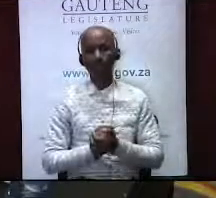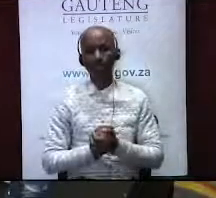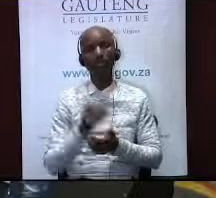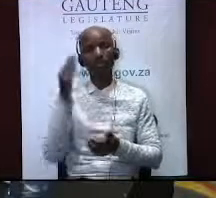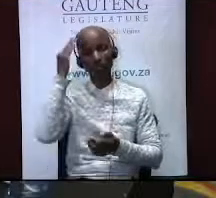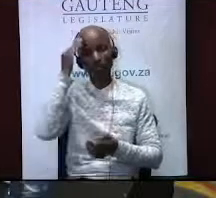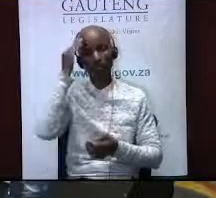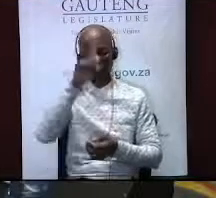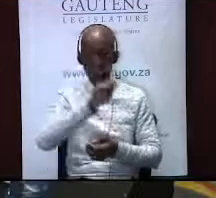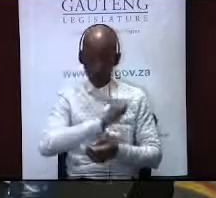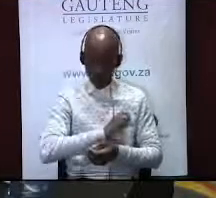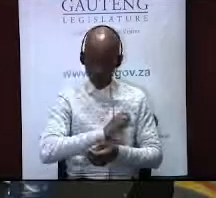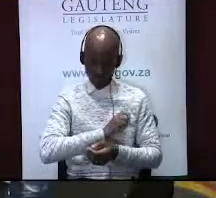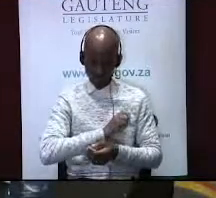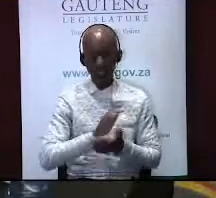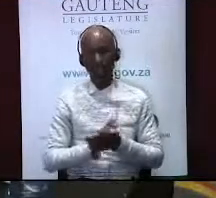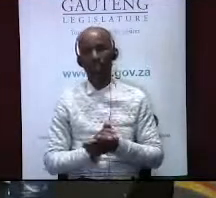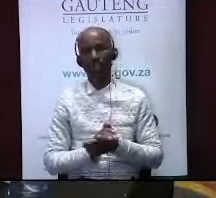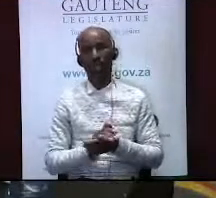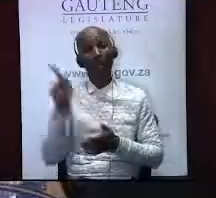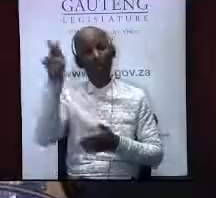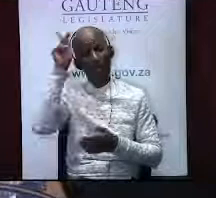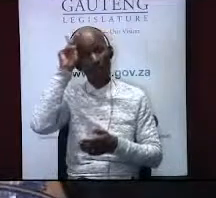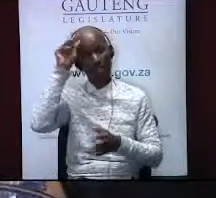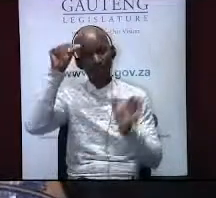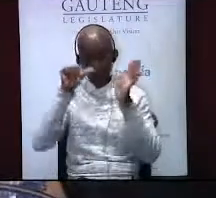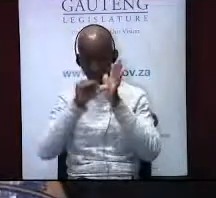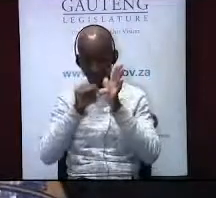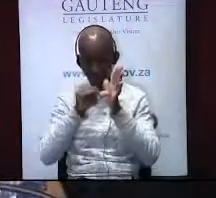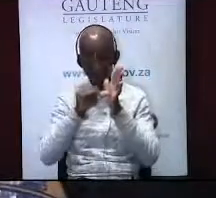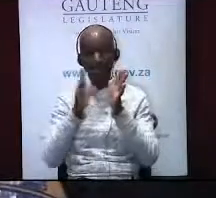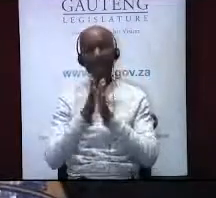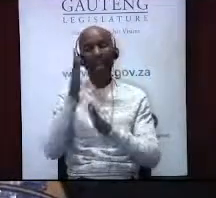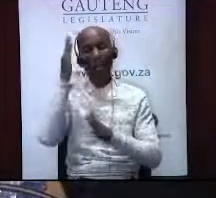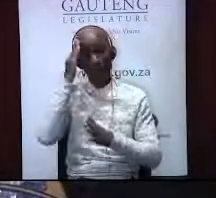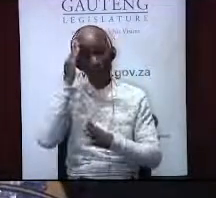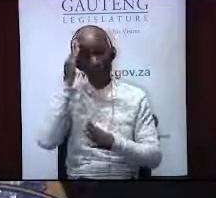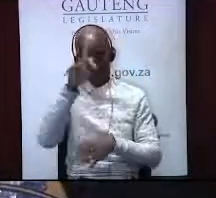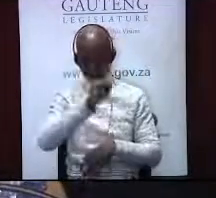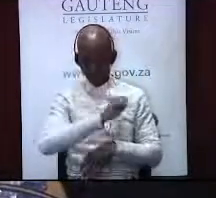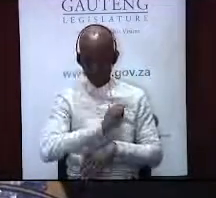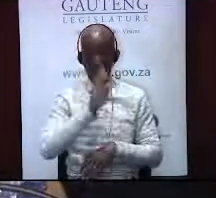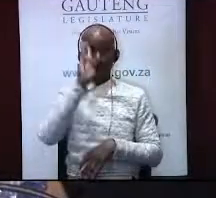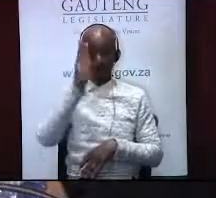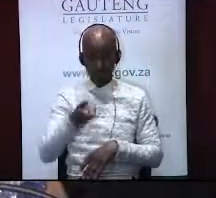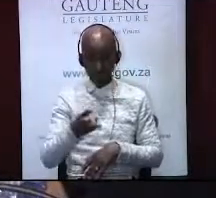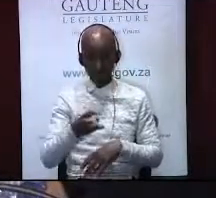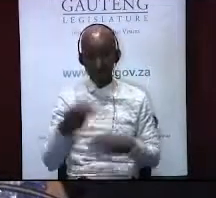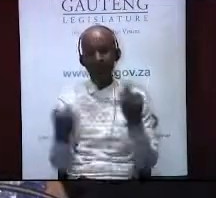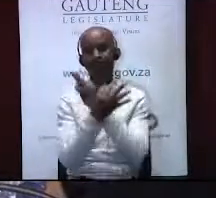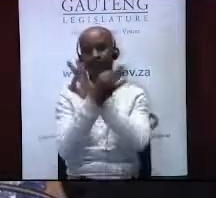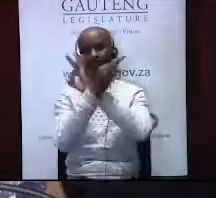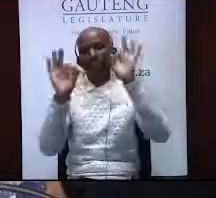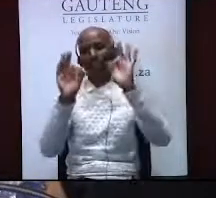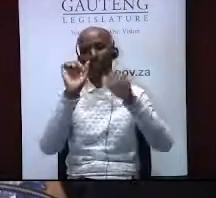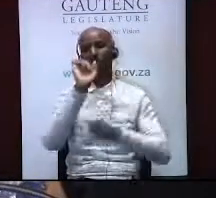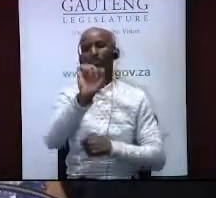Know the truth. Be knowledgeable. And know that the truth shall set you free.